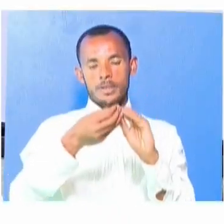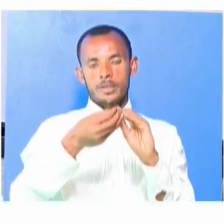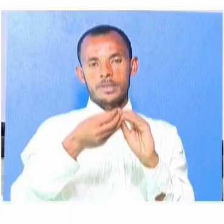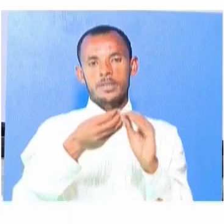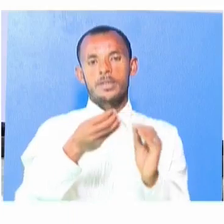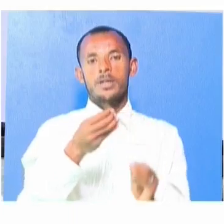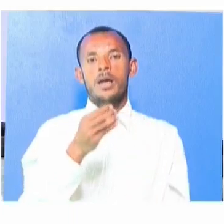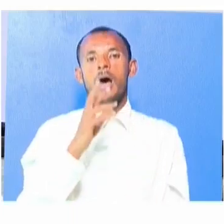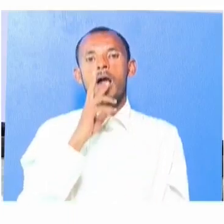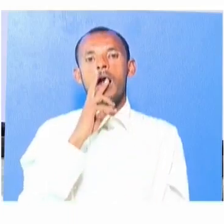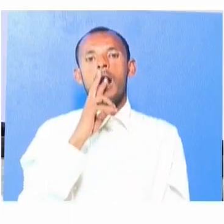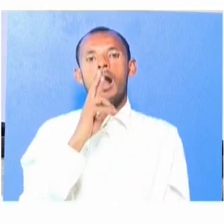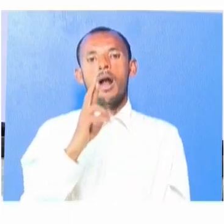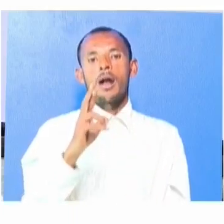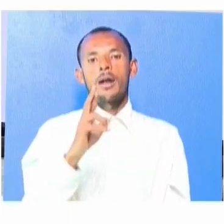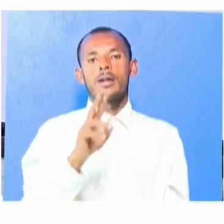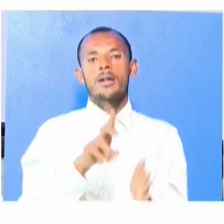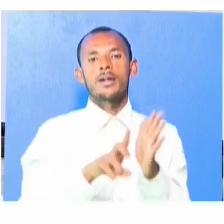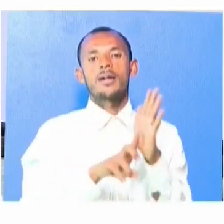numbers